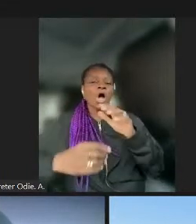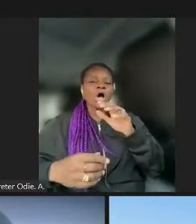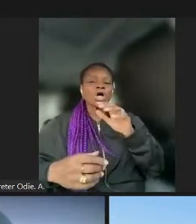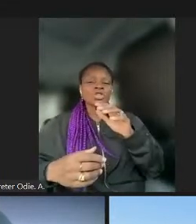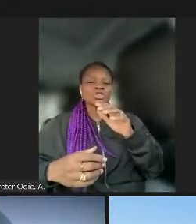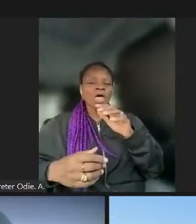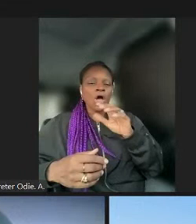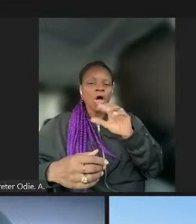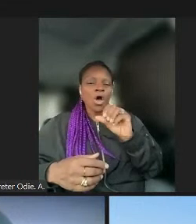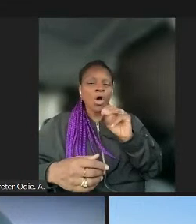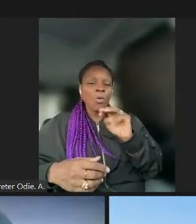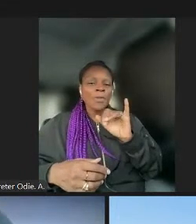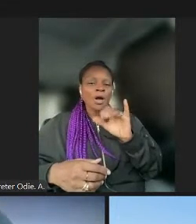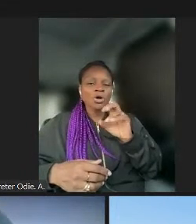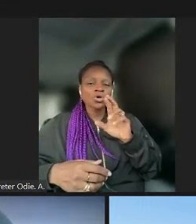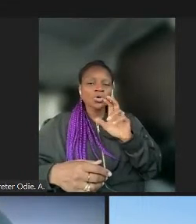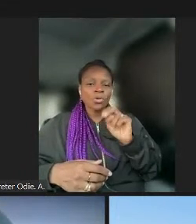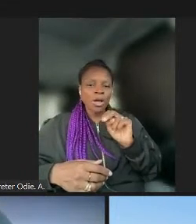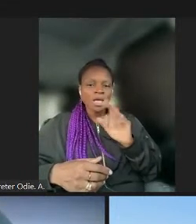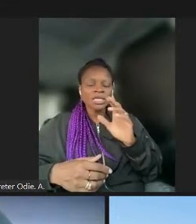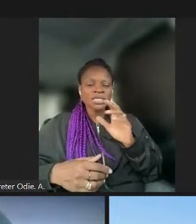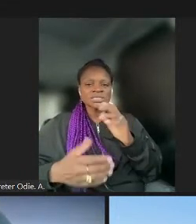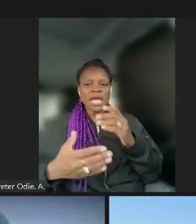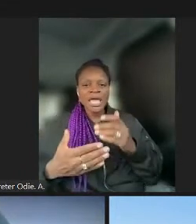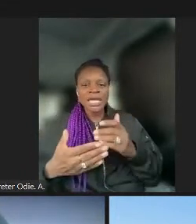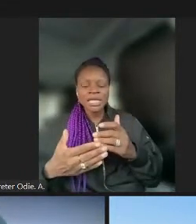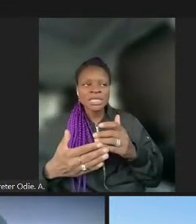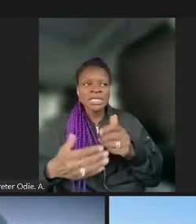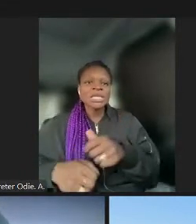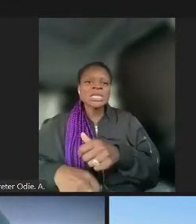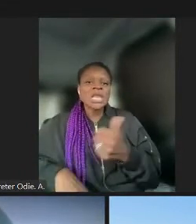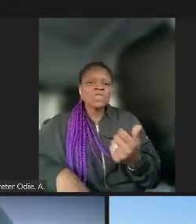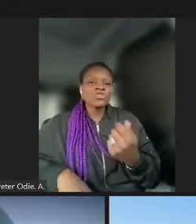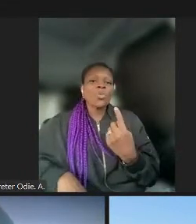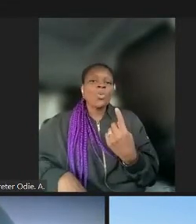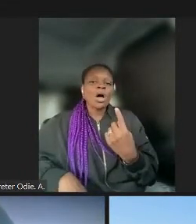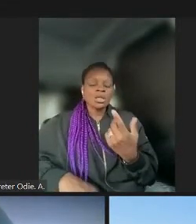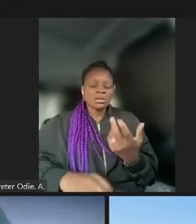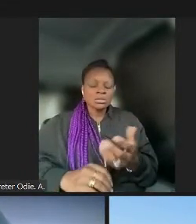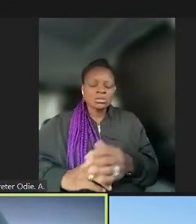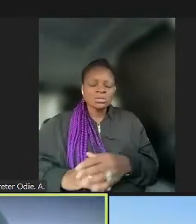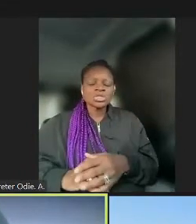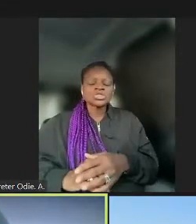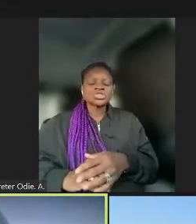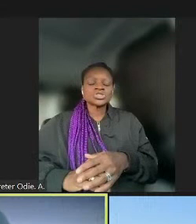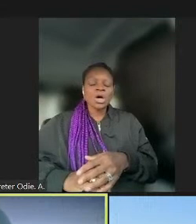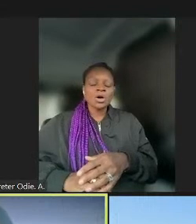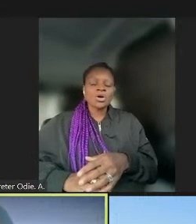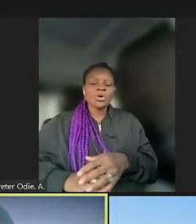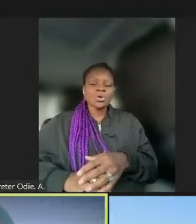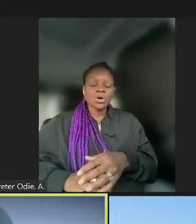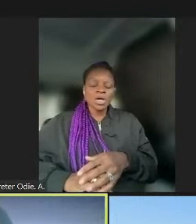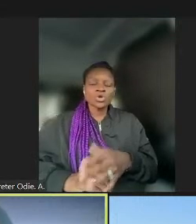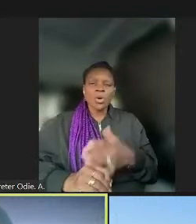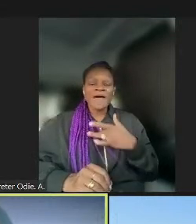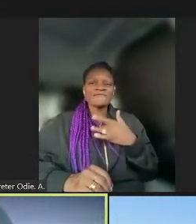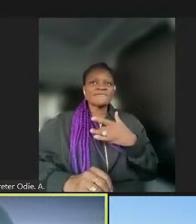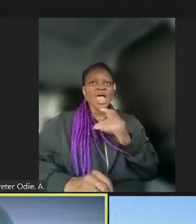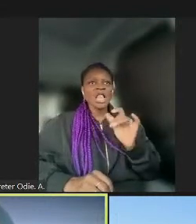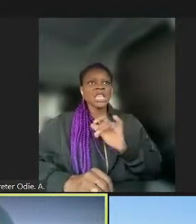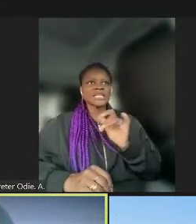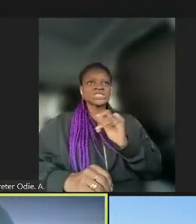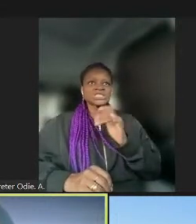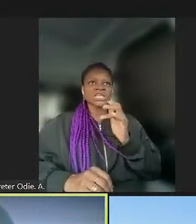minimizing the seriousness of this form of coronavirus. Do you want to talk about that? Yeah, thanks for that. In fact,